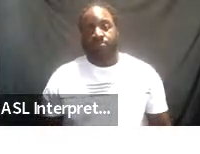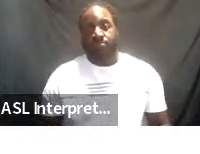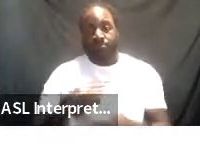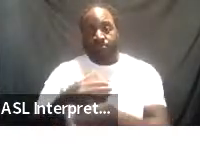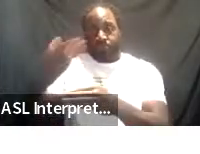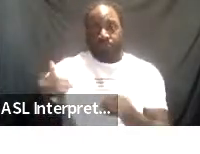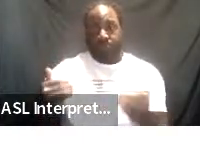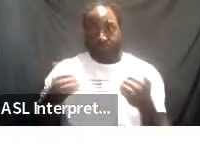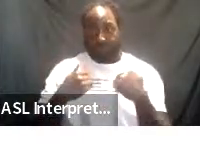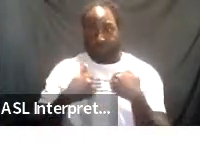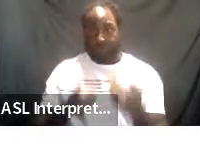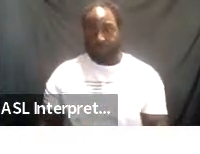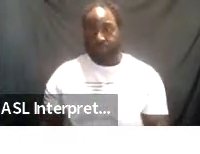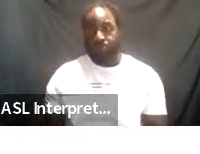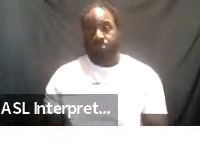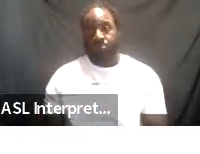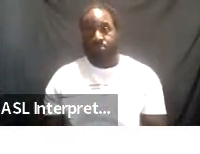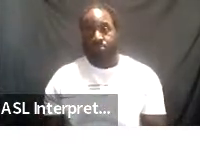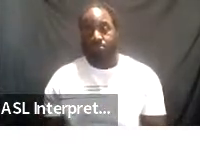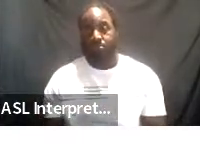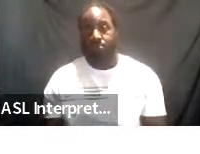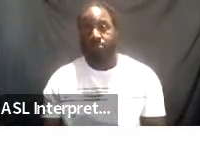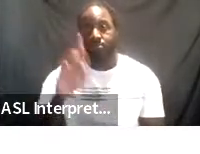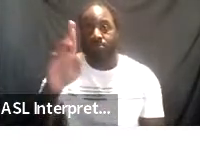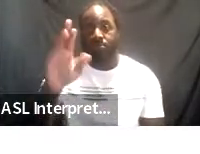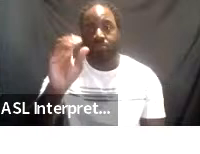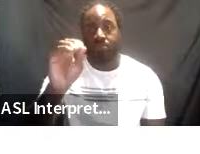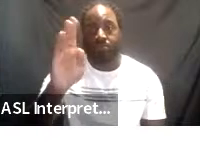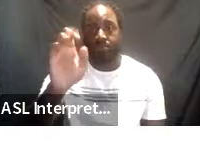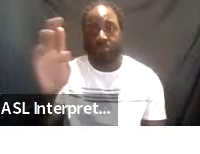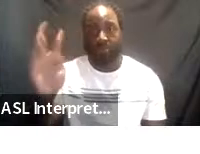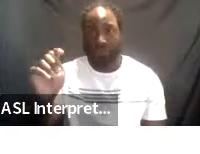Next, we have Robert Stern.